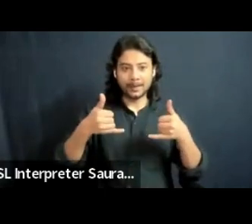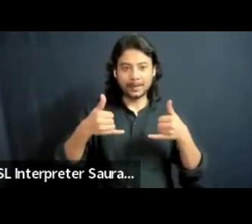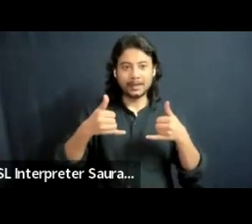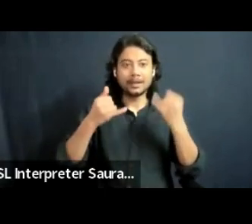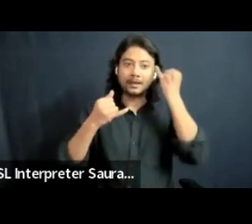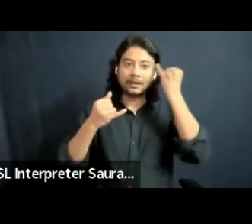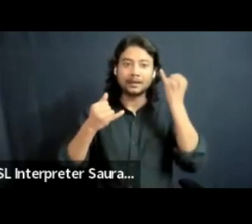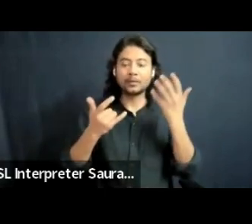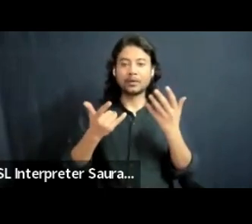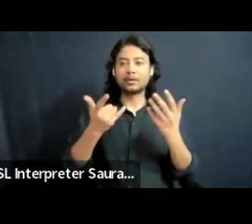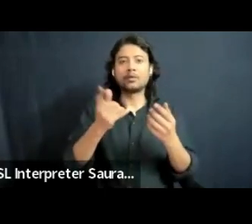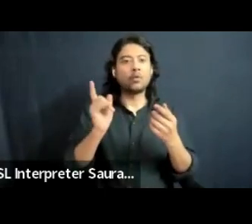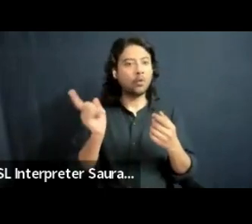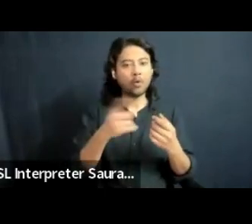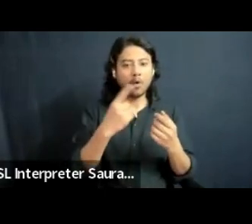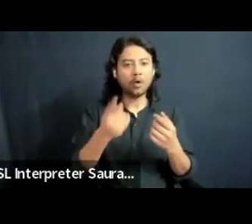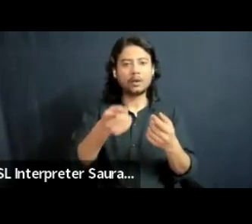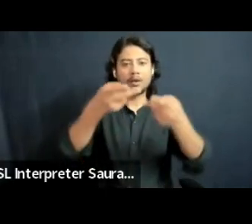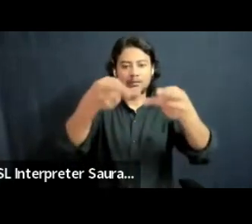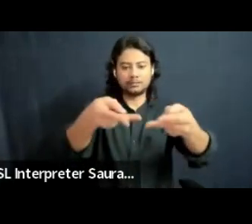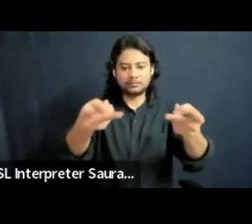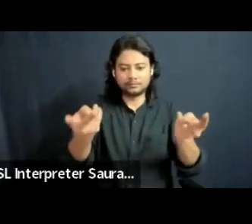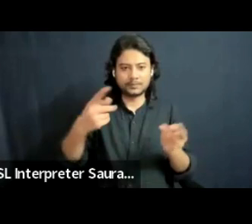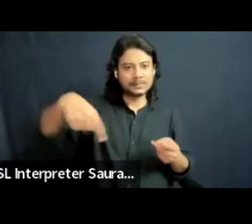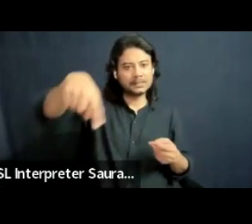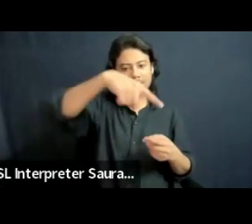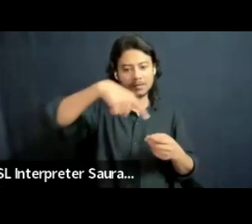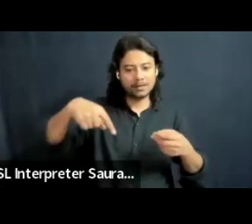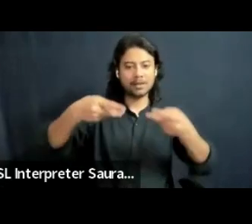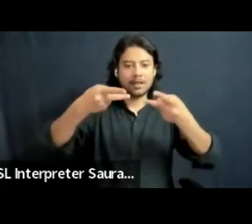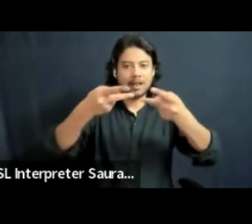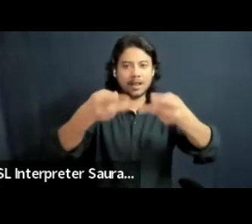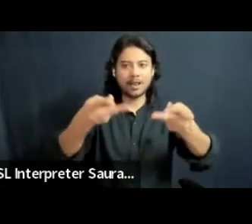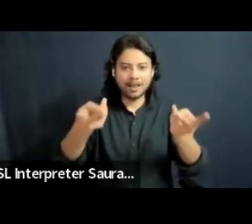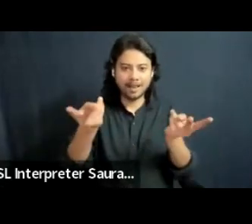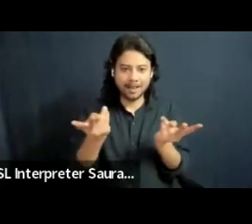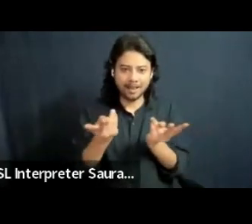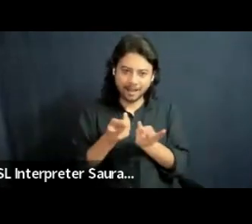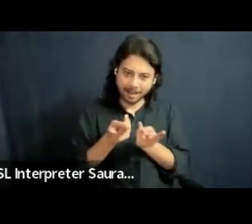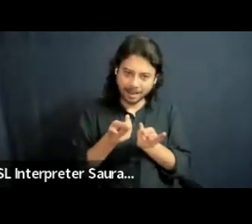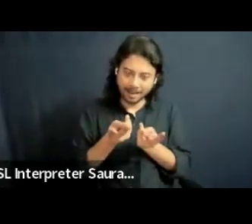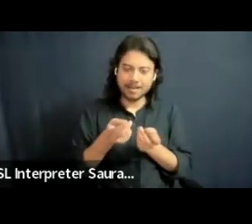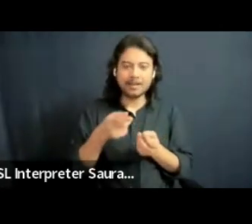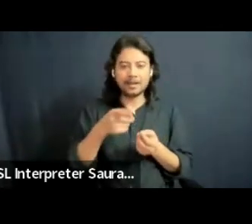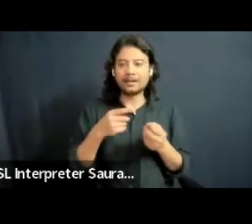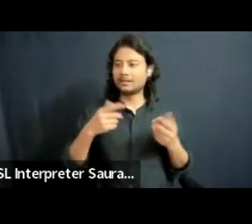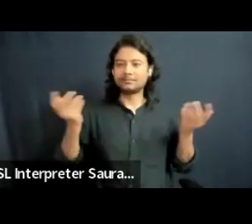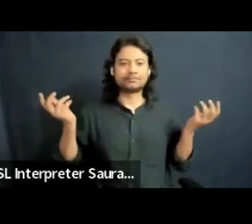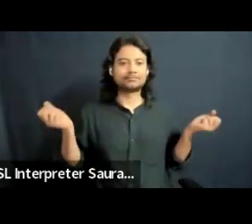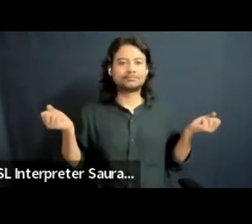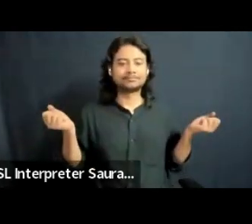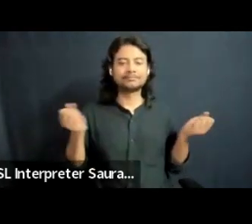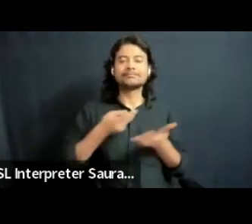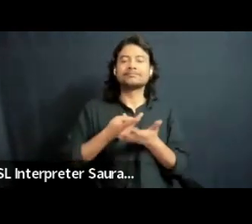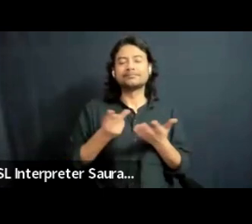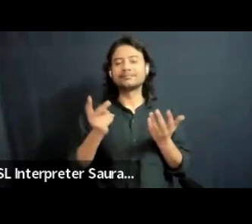and participating in the game. It doesn't have to be that I'm pushing the ball like everybody else is.